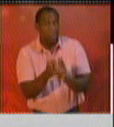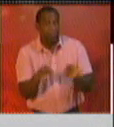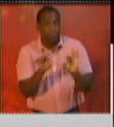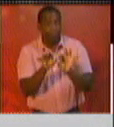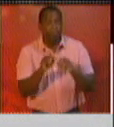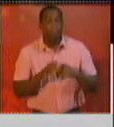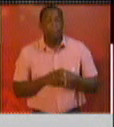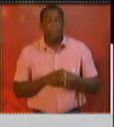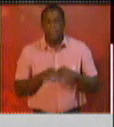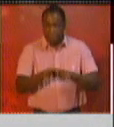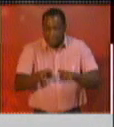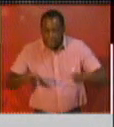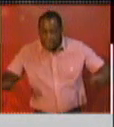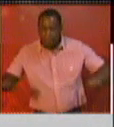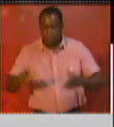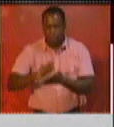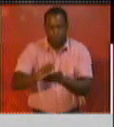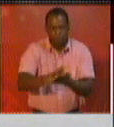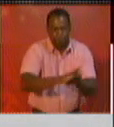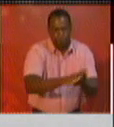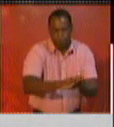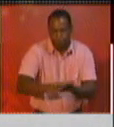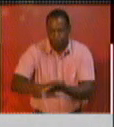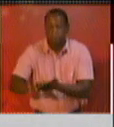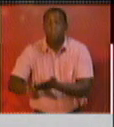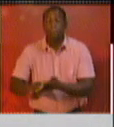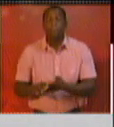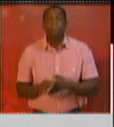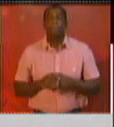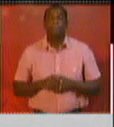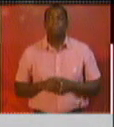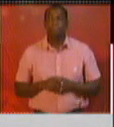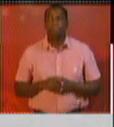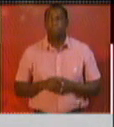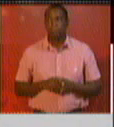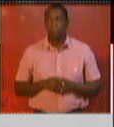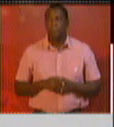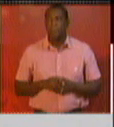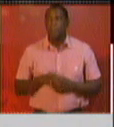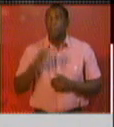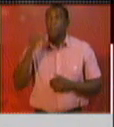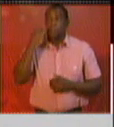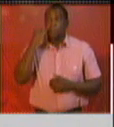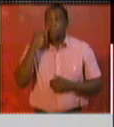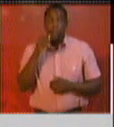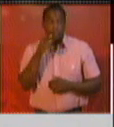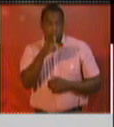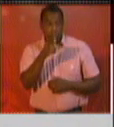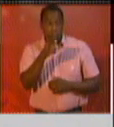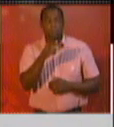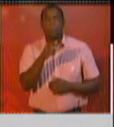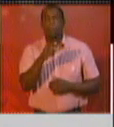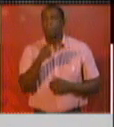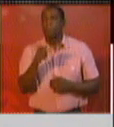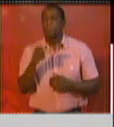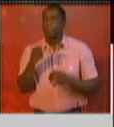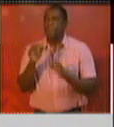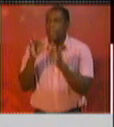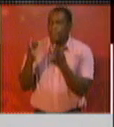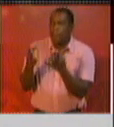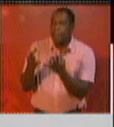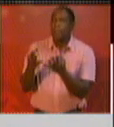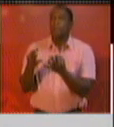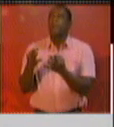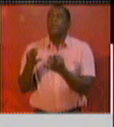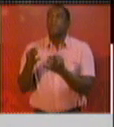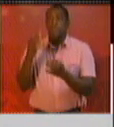please. If you or a loved one may be experiencing alcohol dependence or problem drinking,